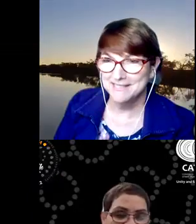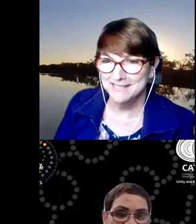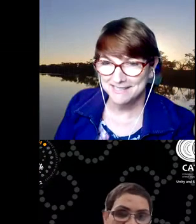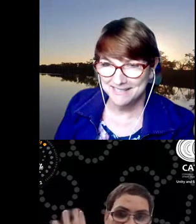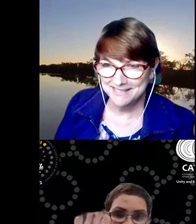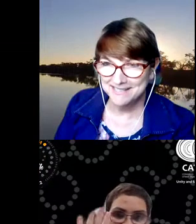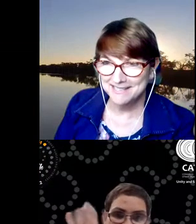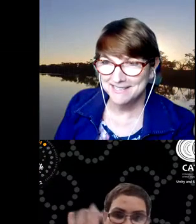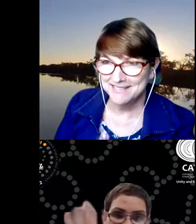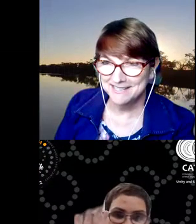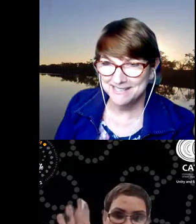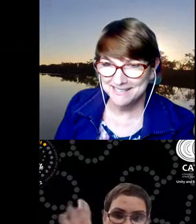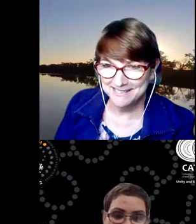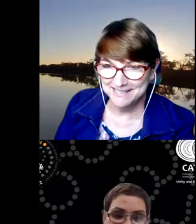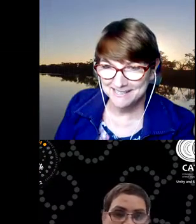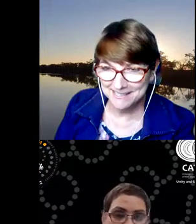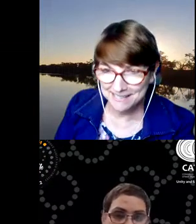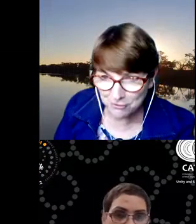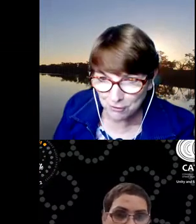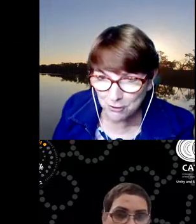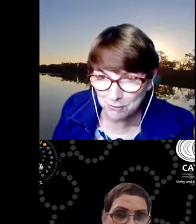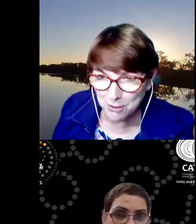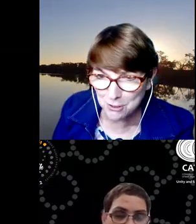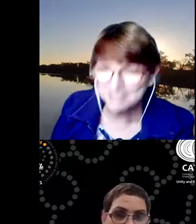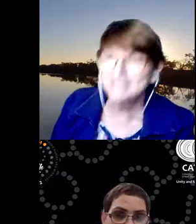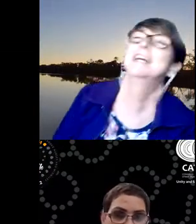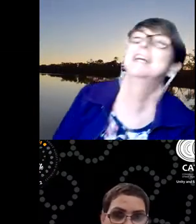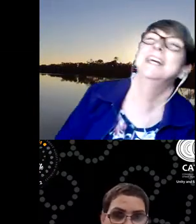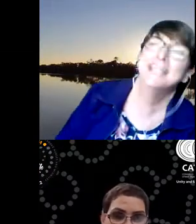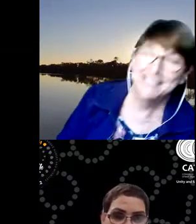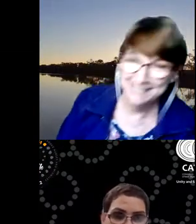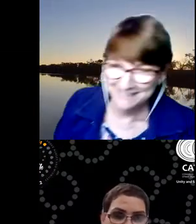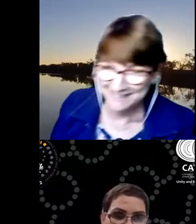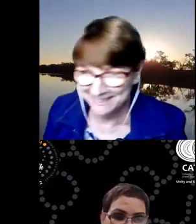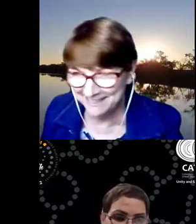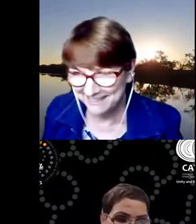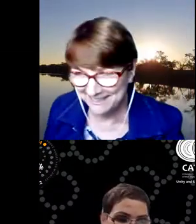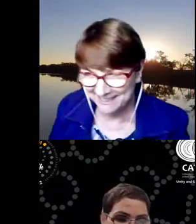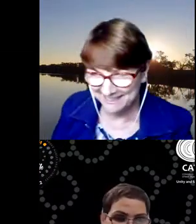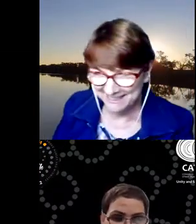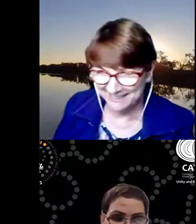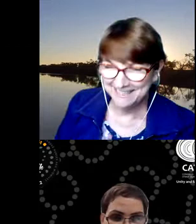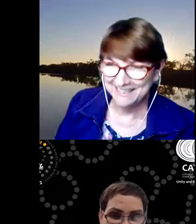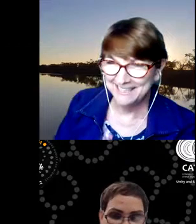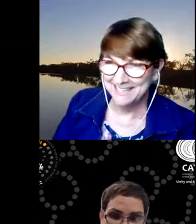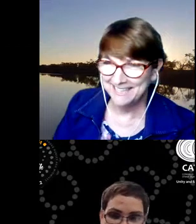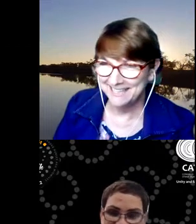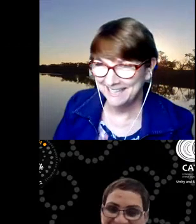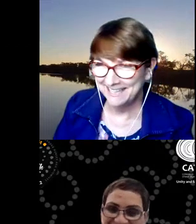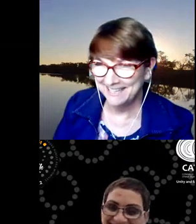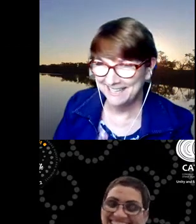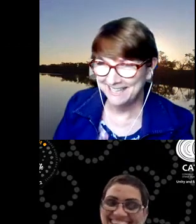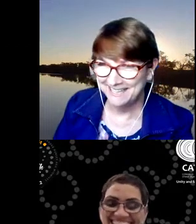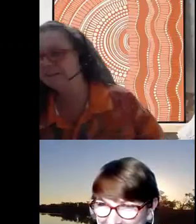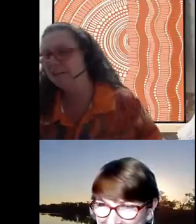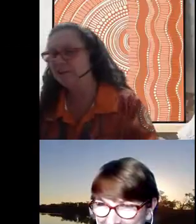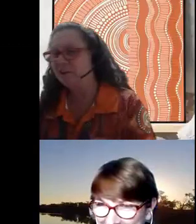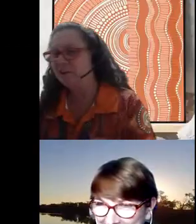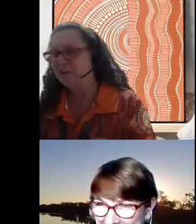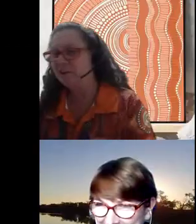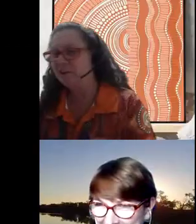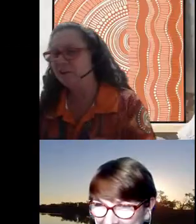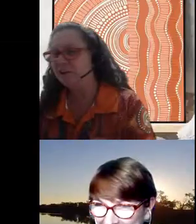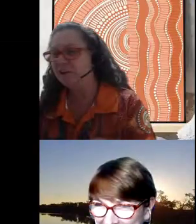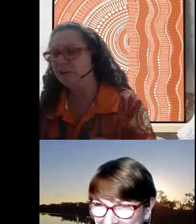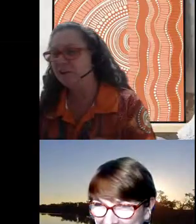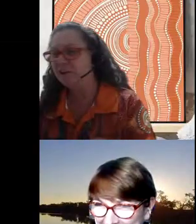You're on mute, Joe. Yama, sorry, yeah, it's, you